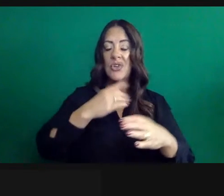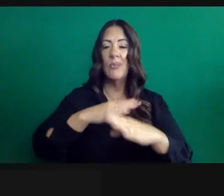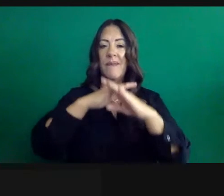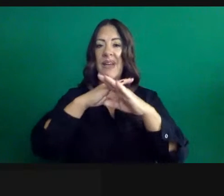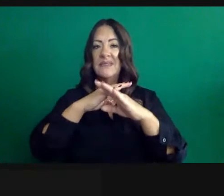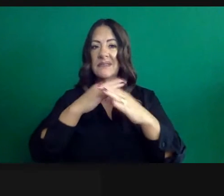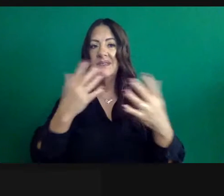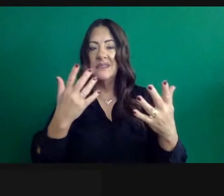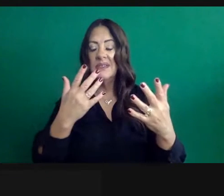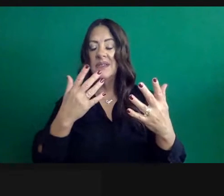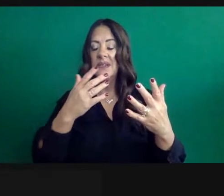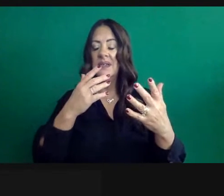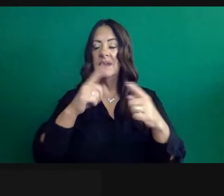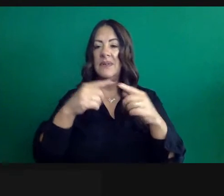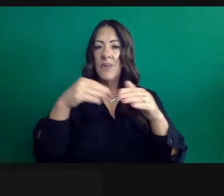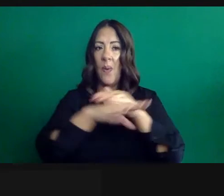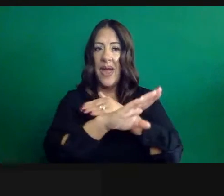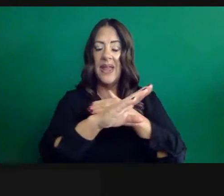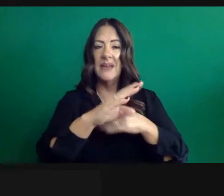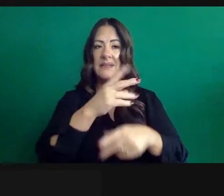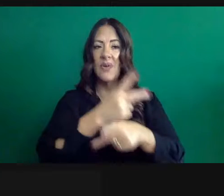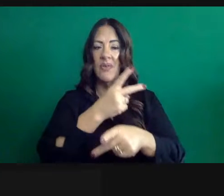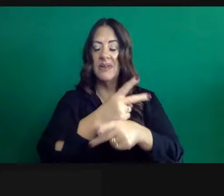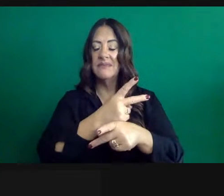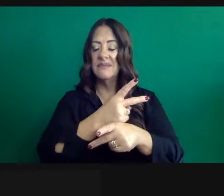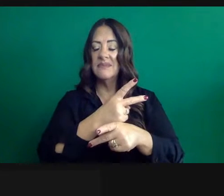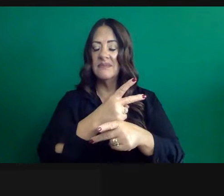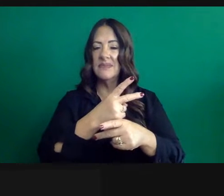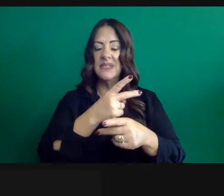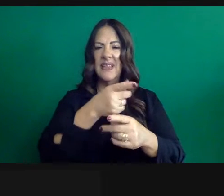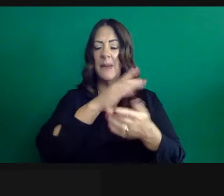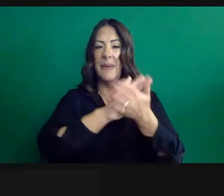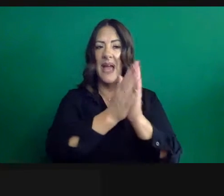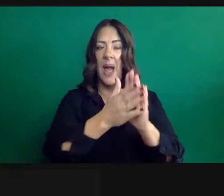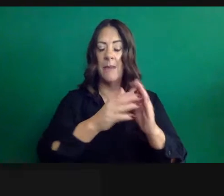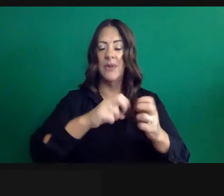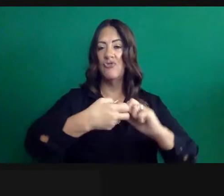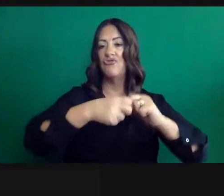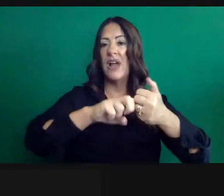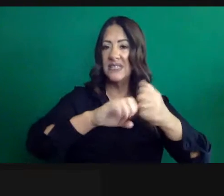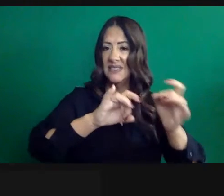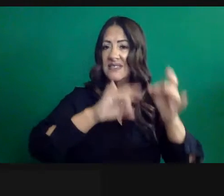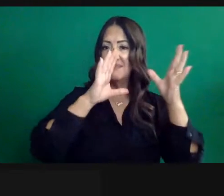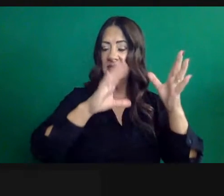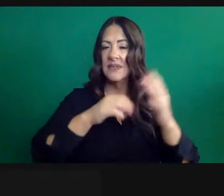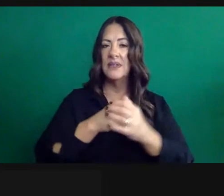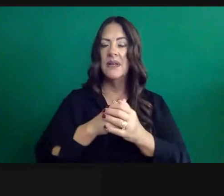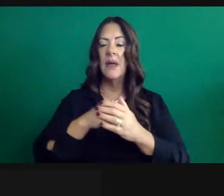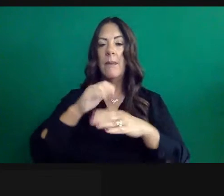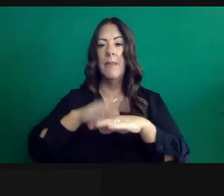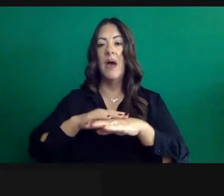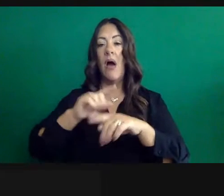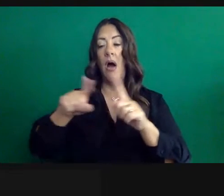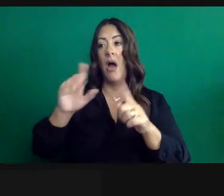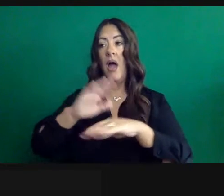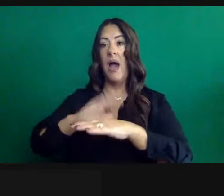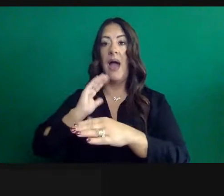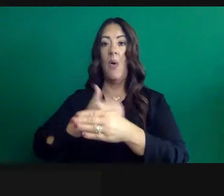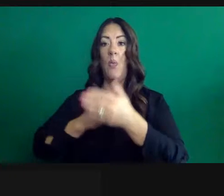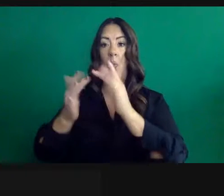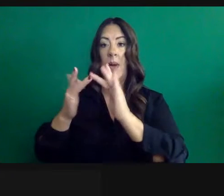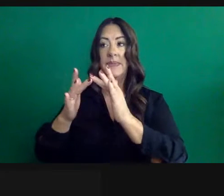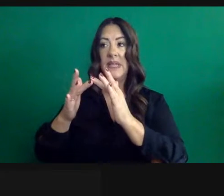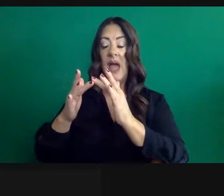into crisis care. Later today, the CDPH website portal will be live. Some of